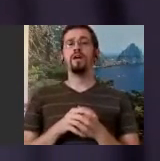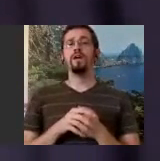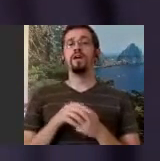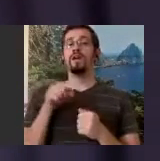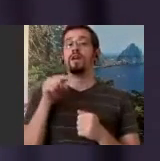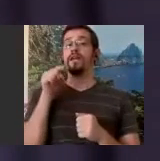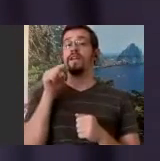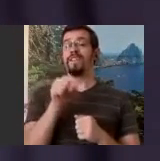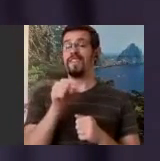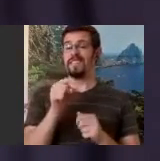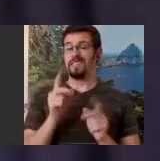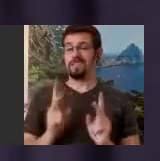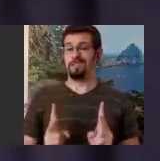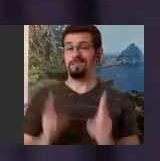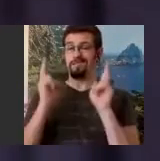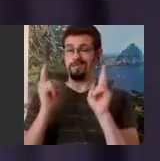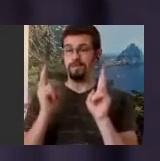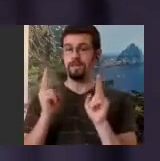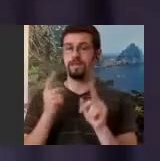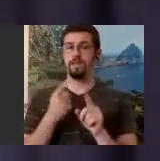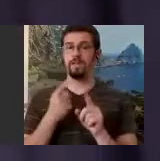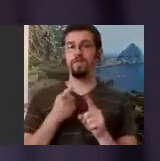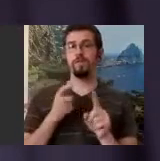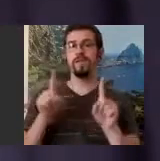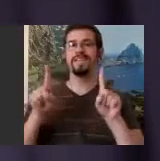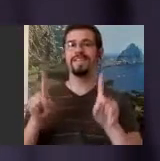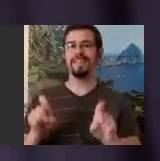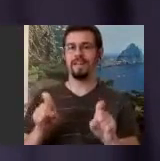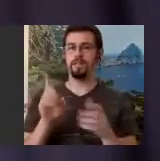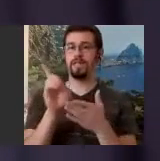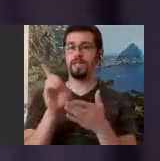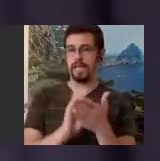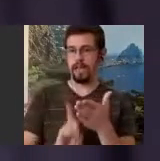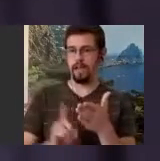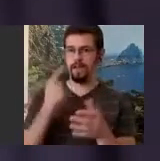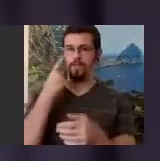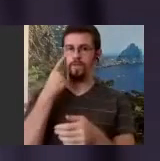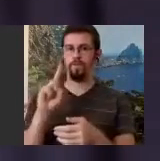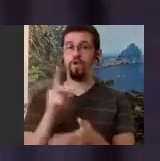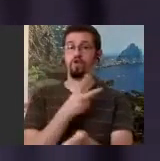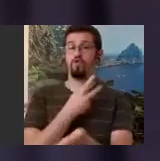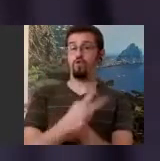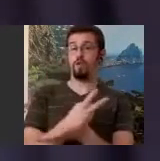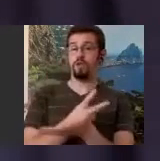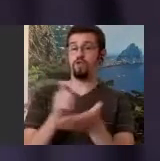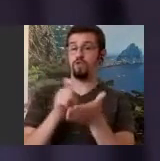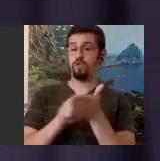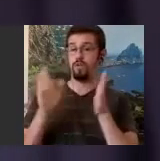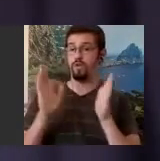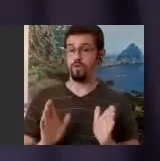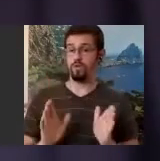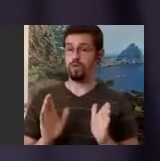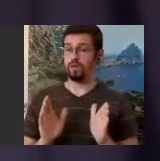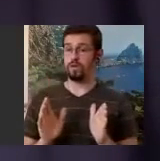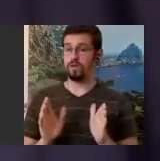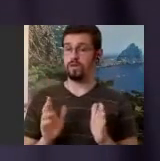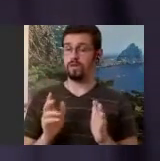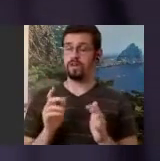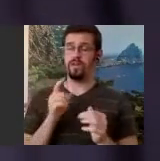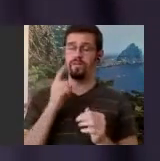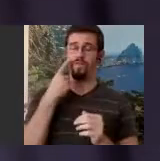excerpt from a test that's designed for graduate composers, graduate student composers in a conservatory,